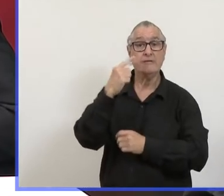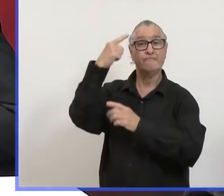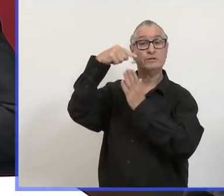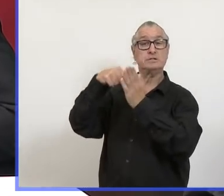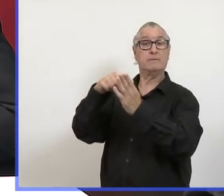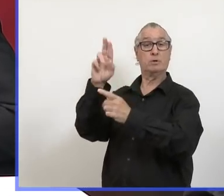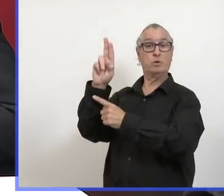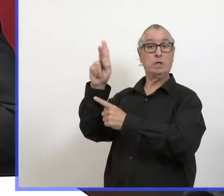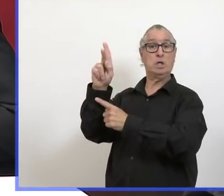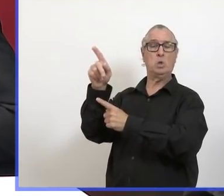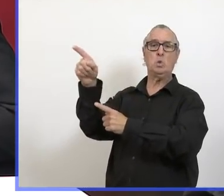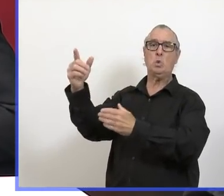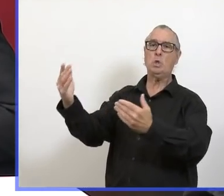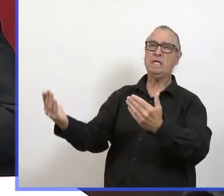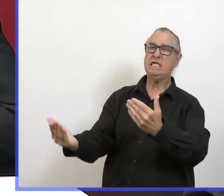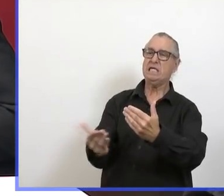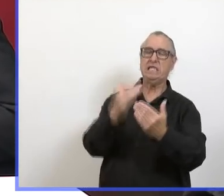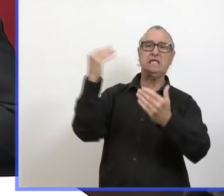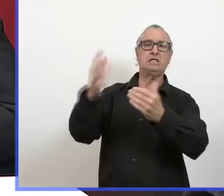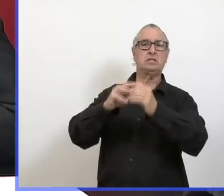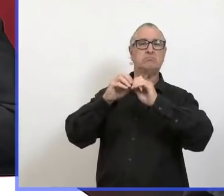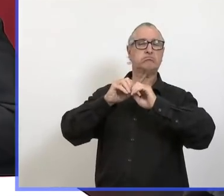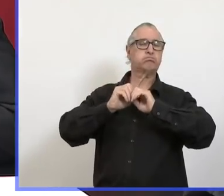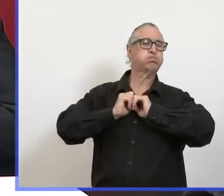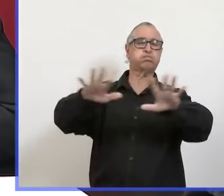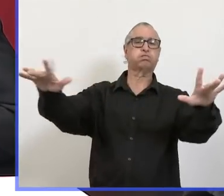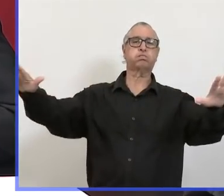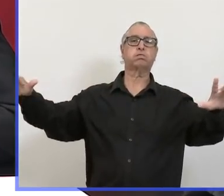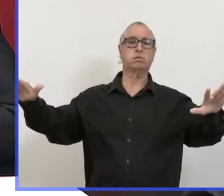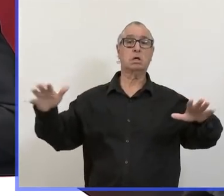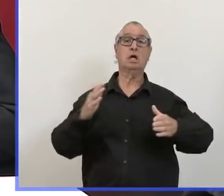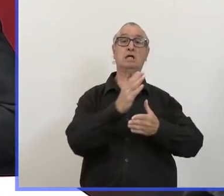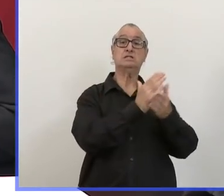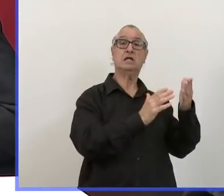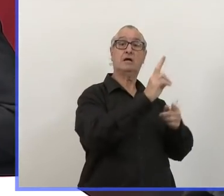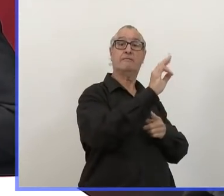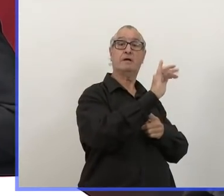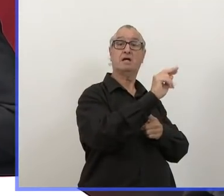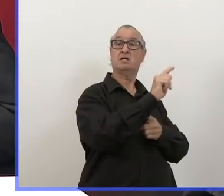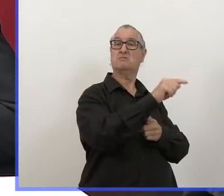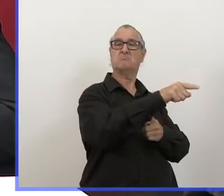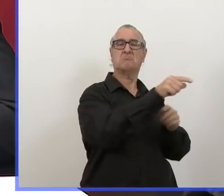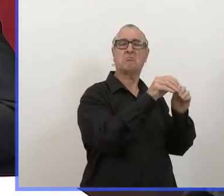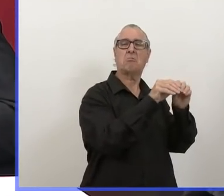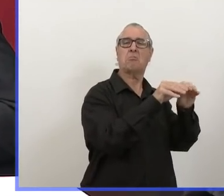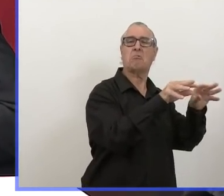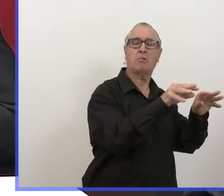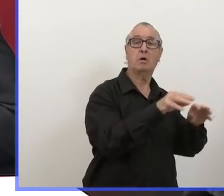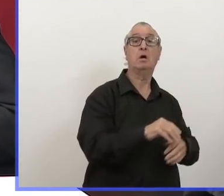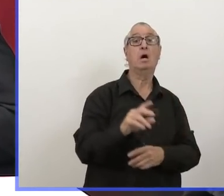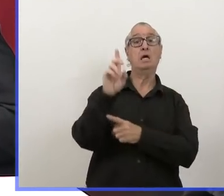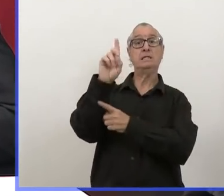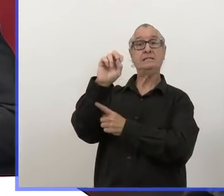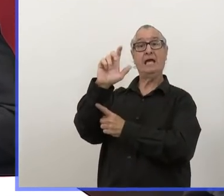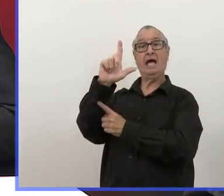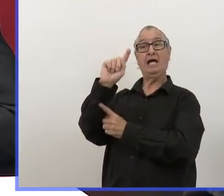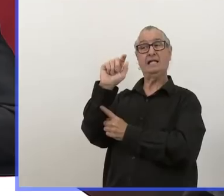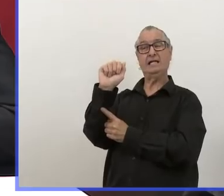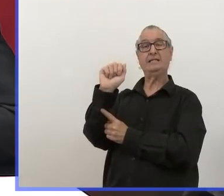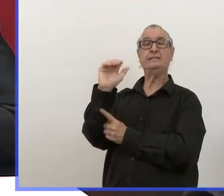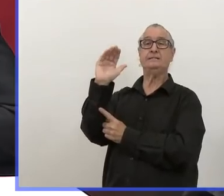the early literature does support that it is perhaps more communicable. And we're still learning about its impact on morbidity and mortality as well.